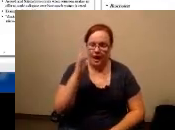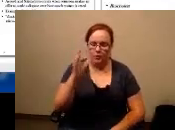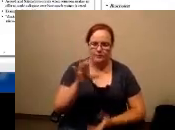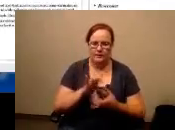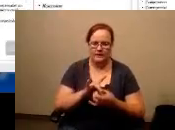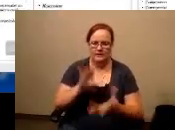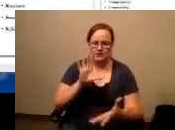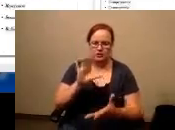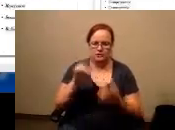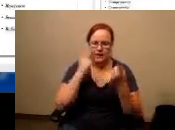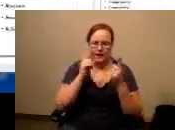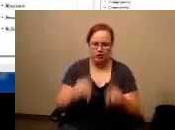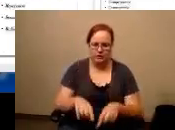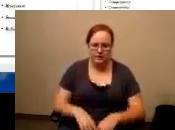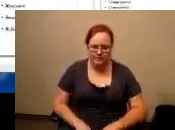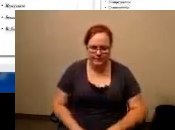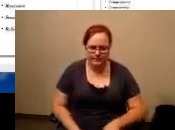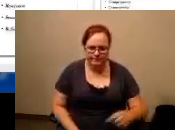agreement.